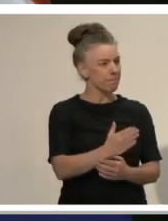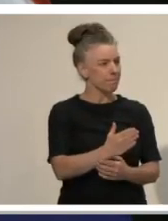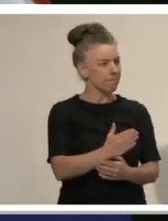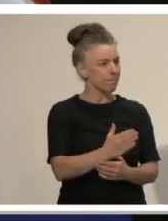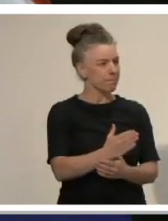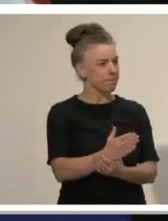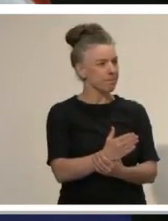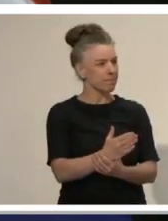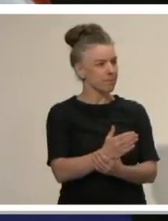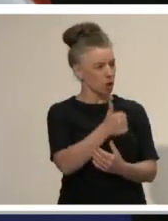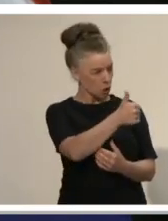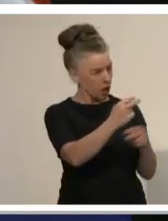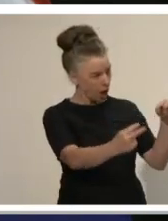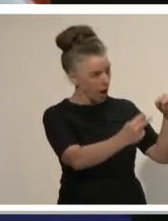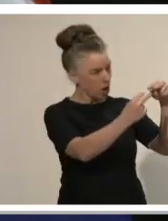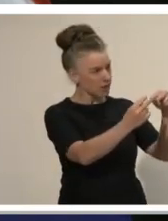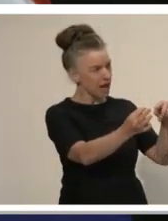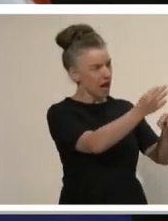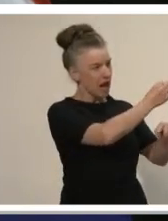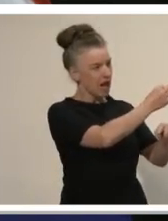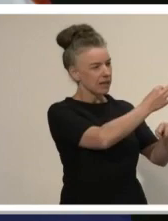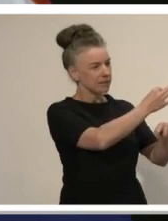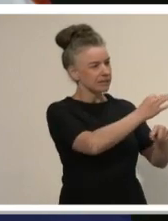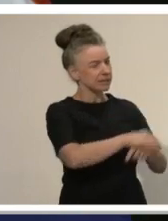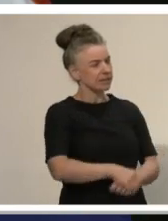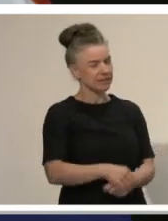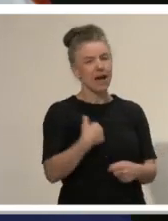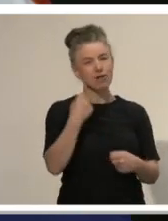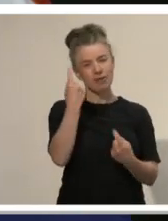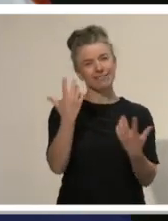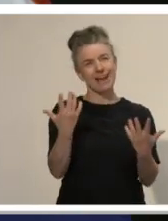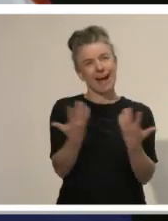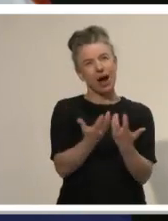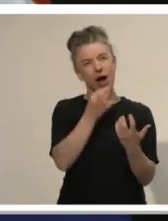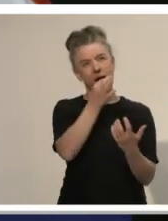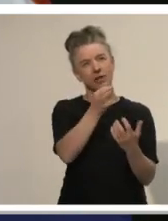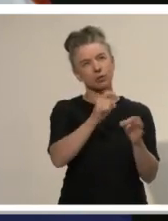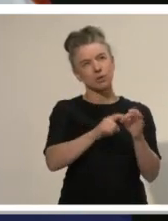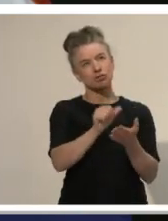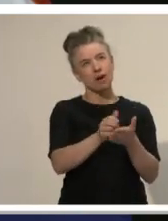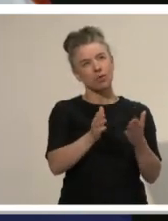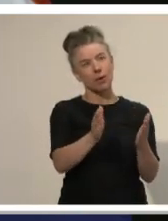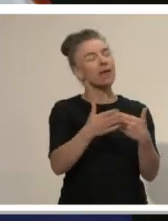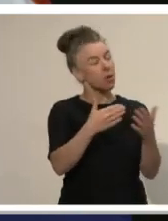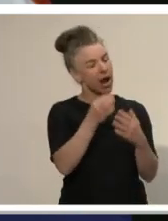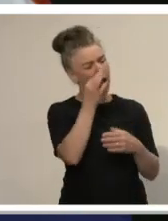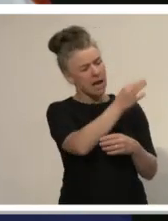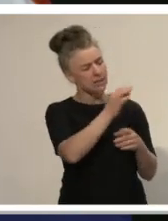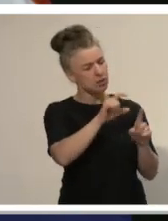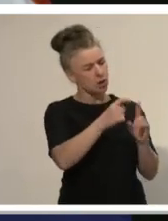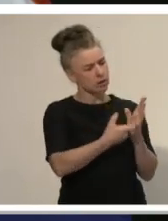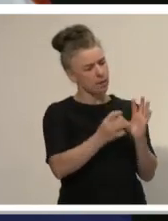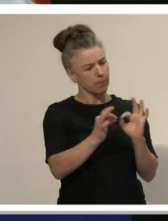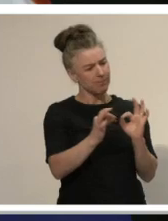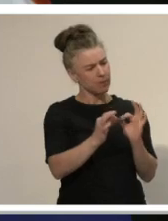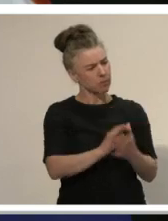eye contact to direct the question. Yeah, I finally realised too. So, Dr. Bloomfield, just in regards to improving